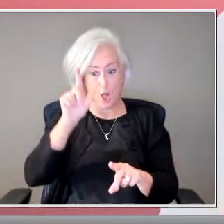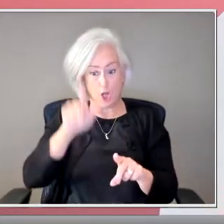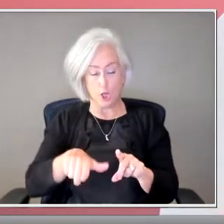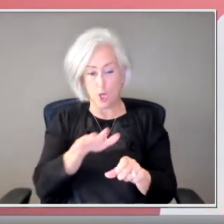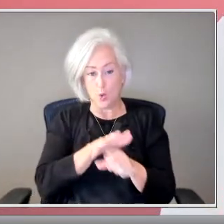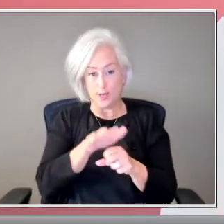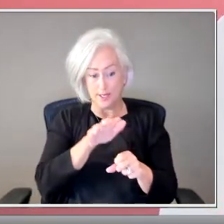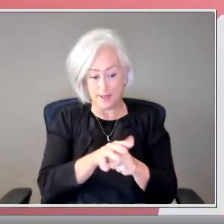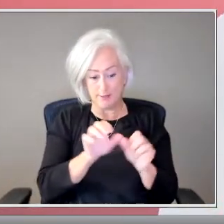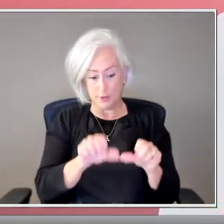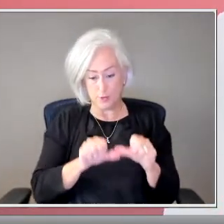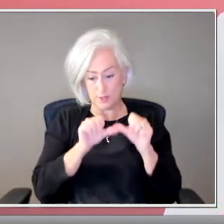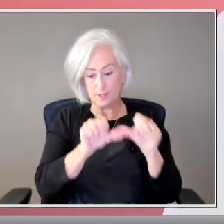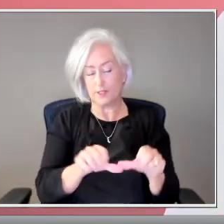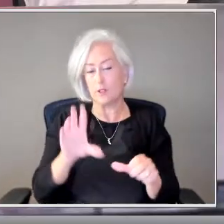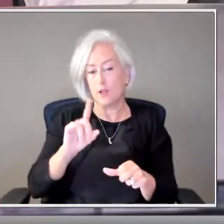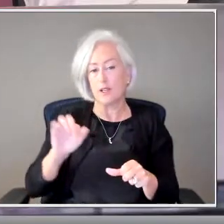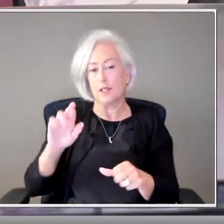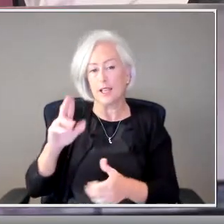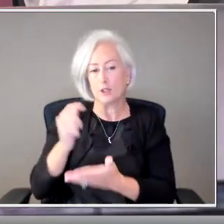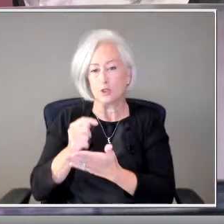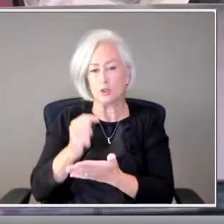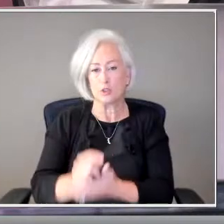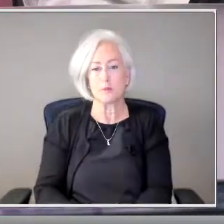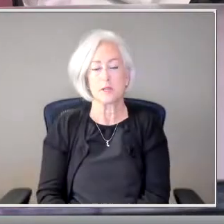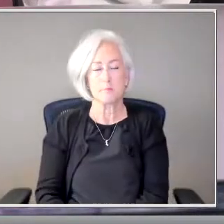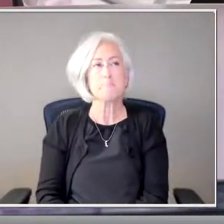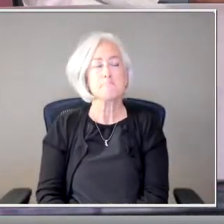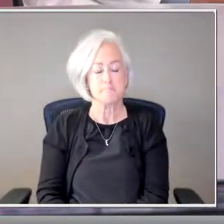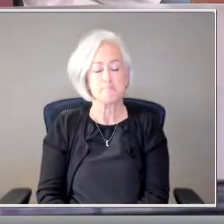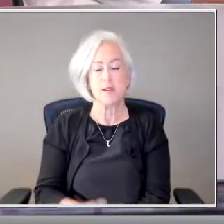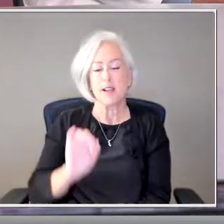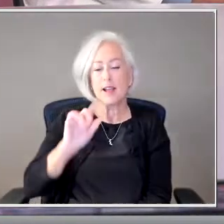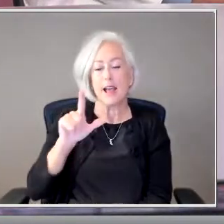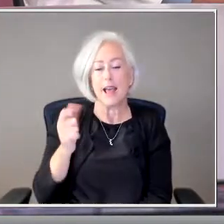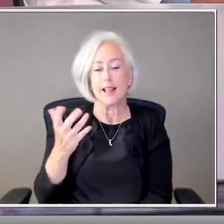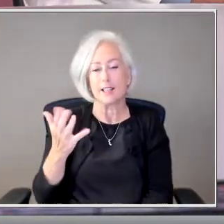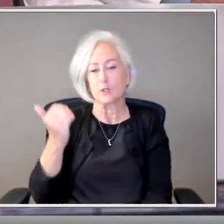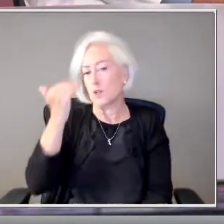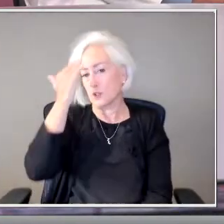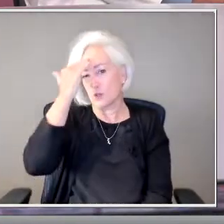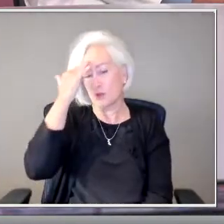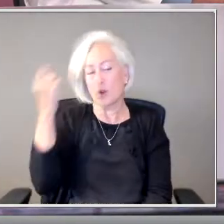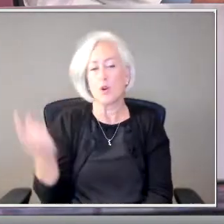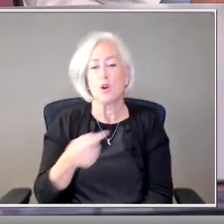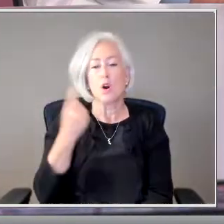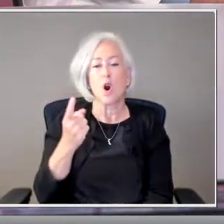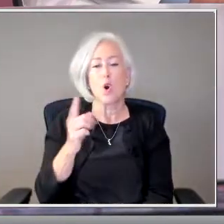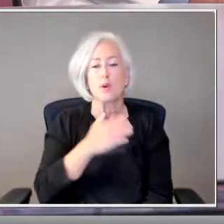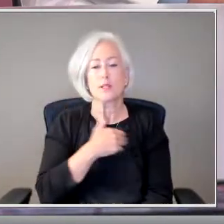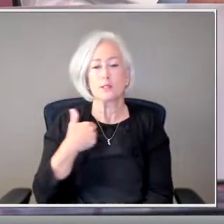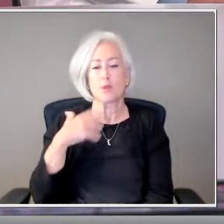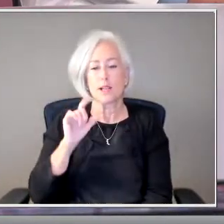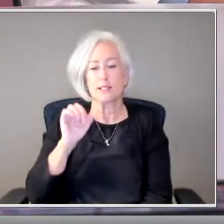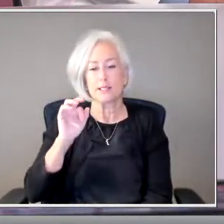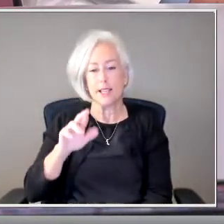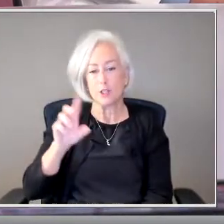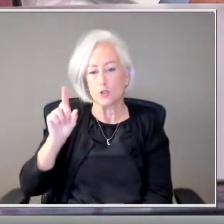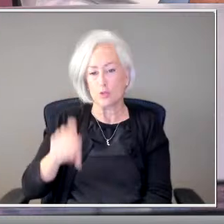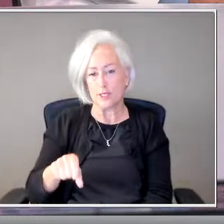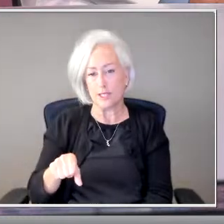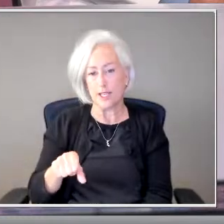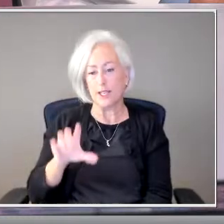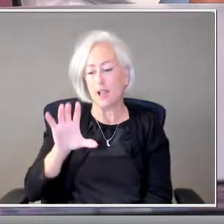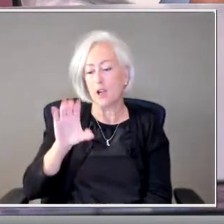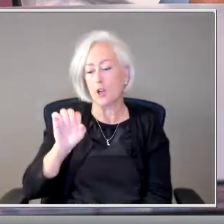cancer treatment. Makes sense. Alex wants to know, is it always breast cancer patients who need a cardio-oncologist? Are those the